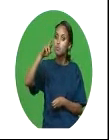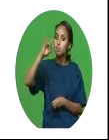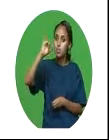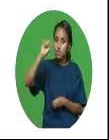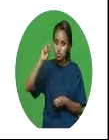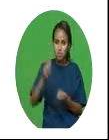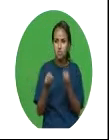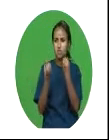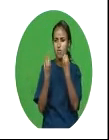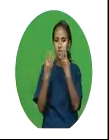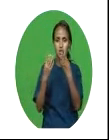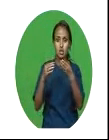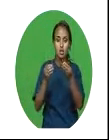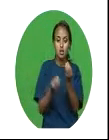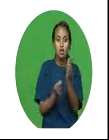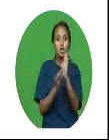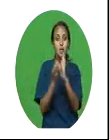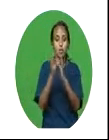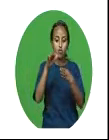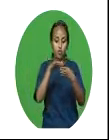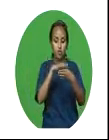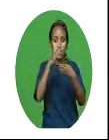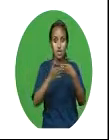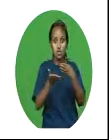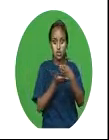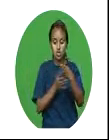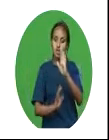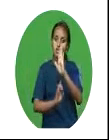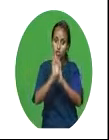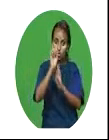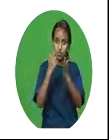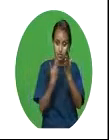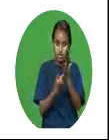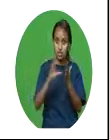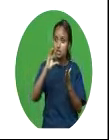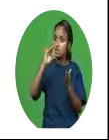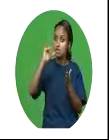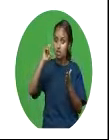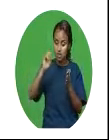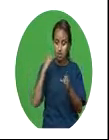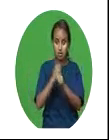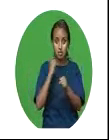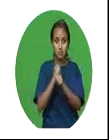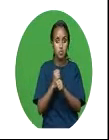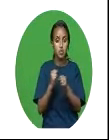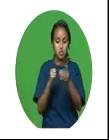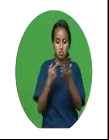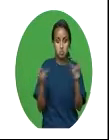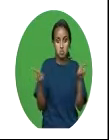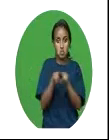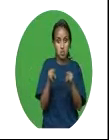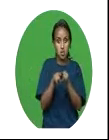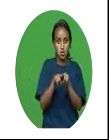of edges. The development of an oblique cylinder can be made in a manner similar to the